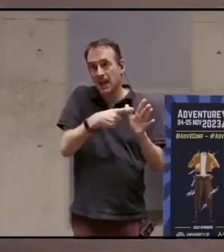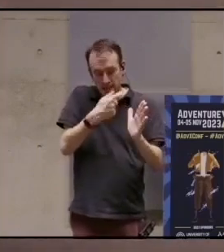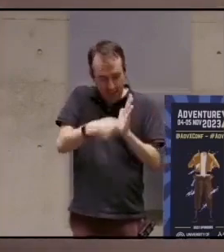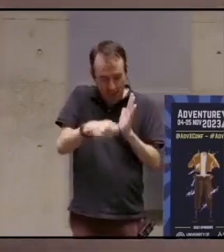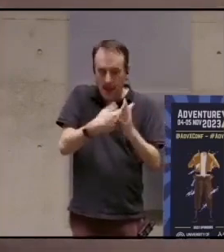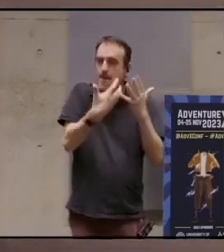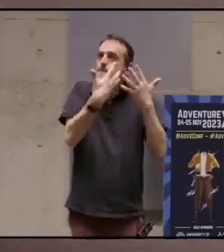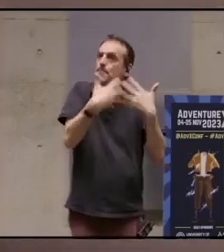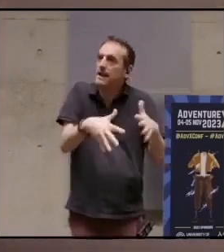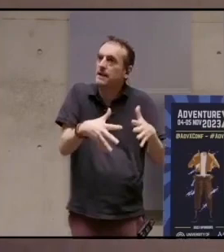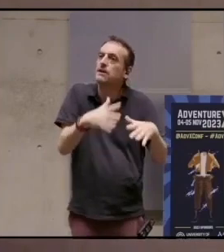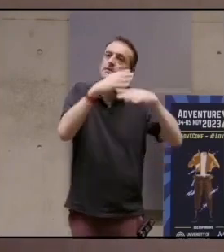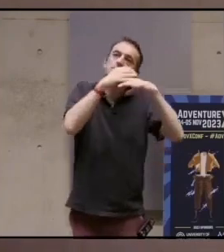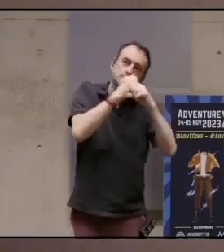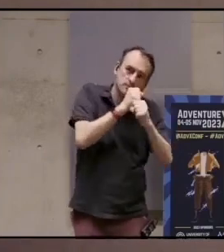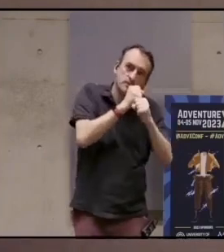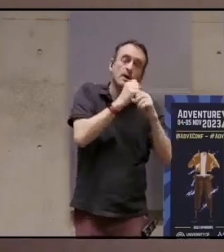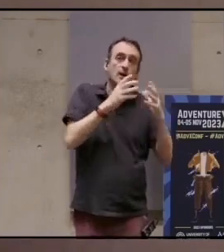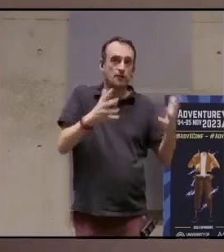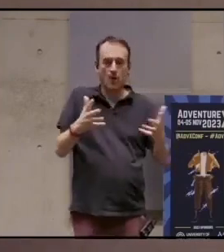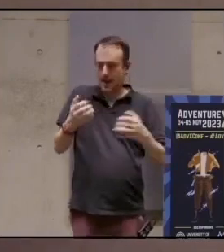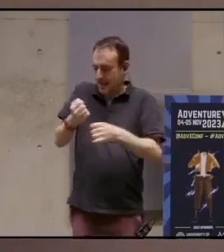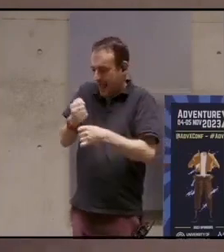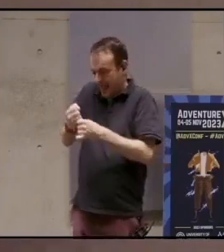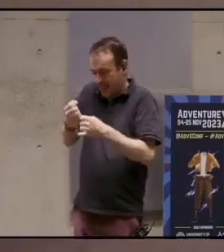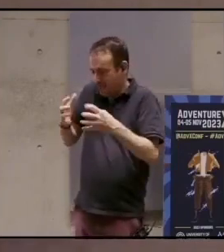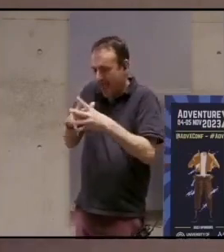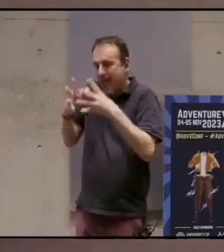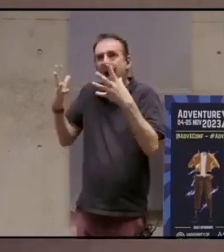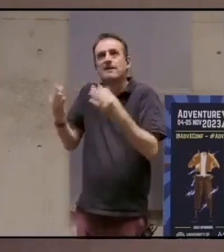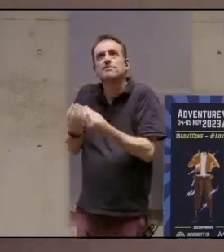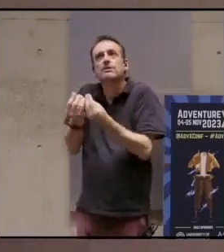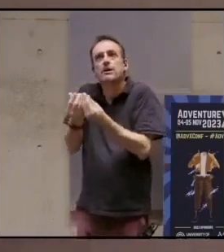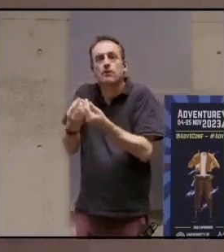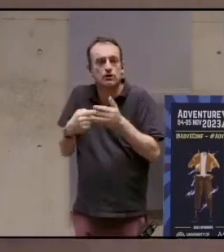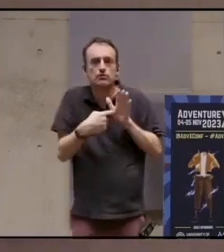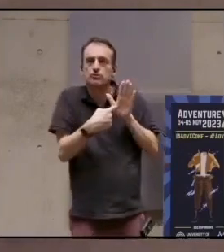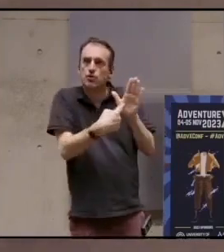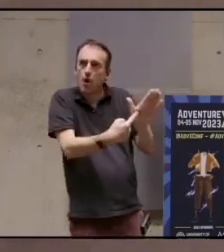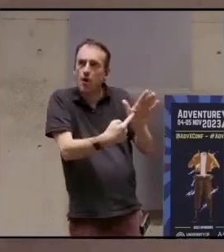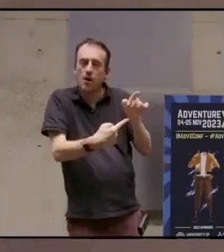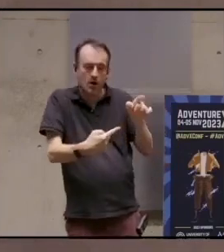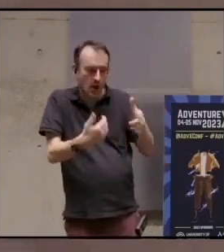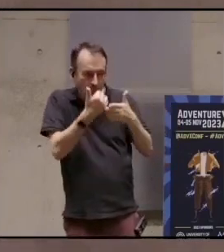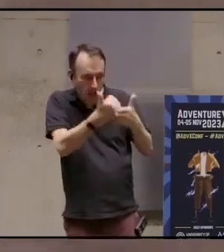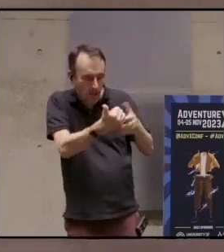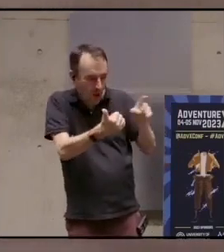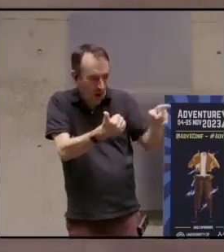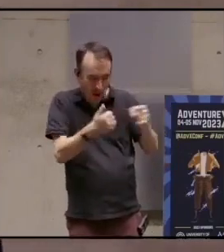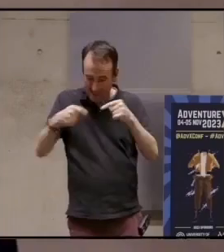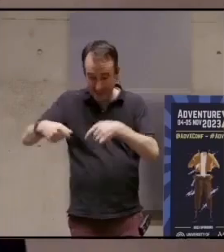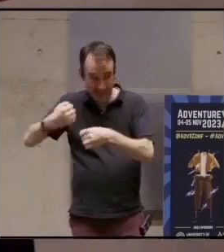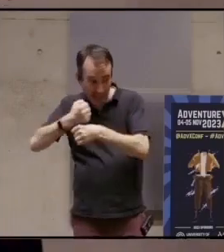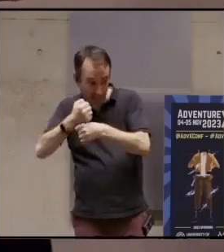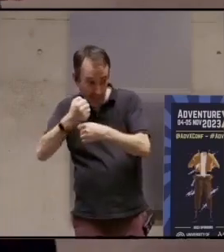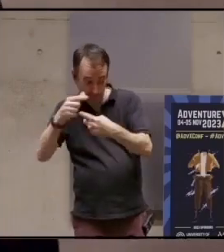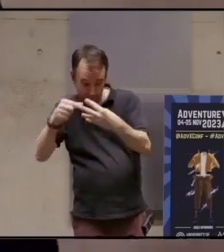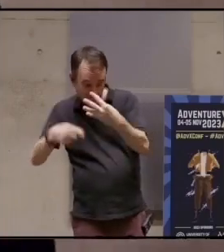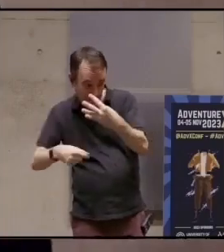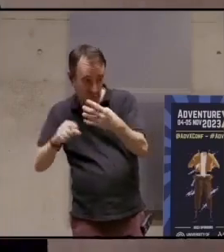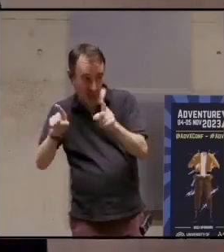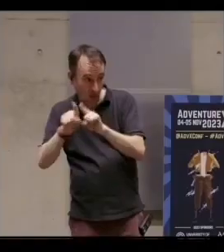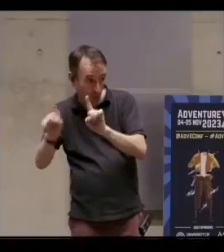that you show them everything you can that will help them understand what game they're making, that they're helping you make. So make a gameplay